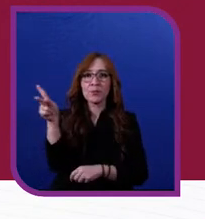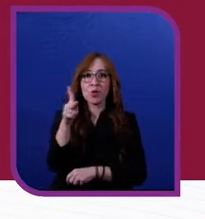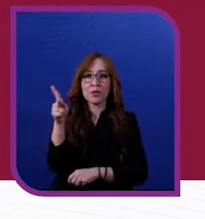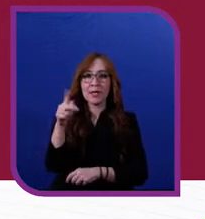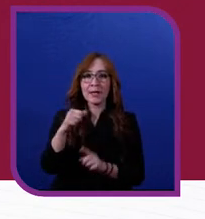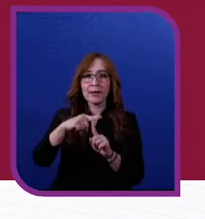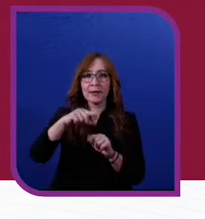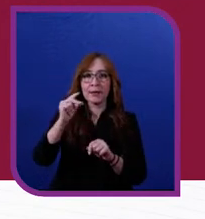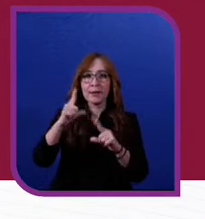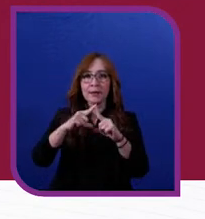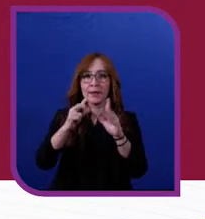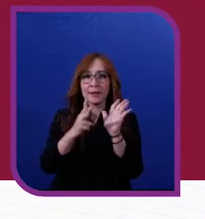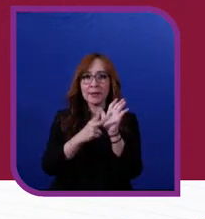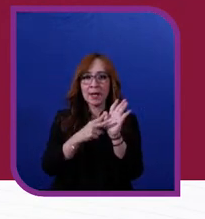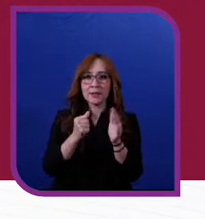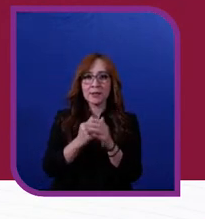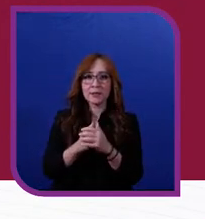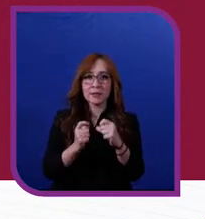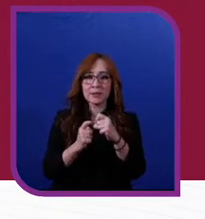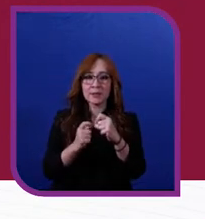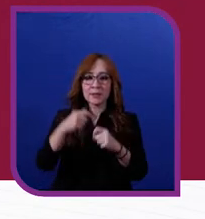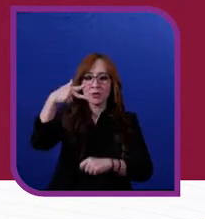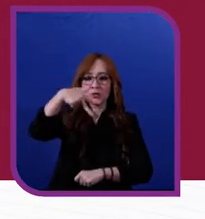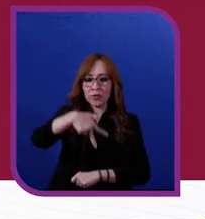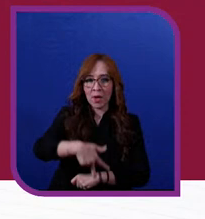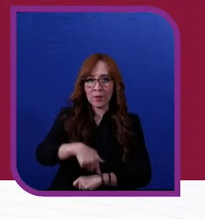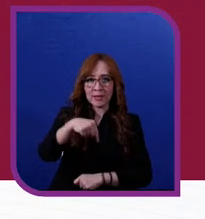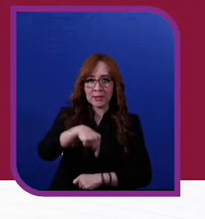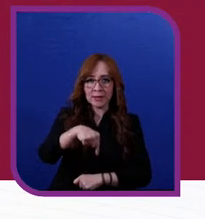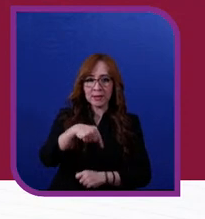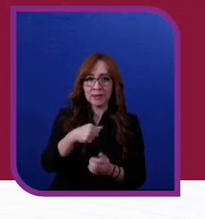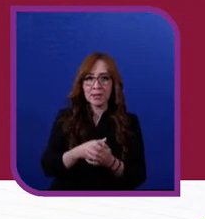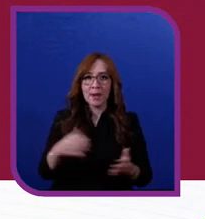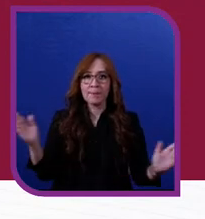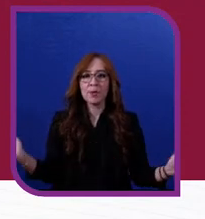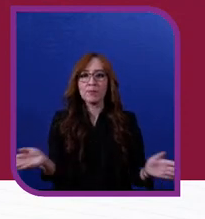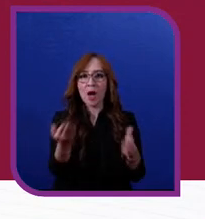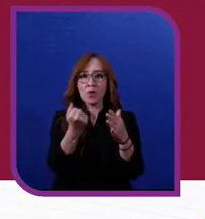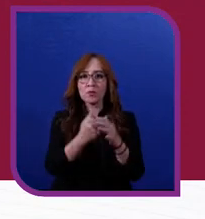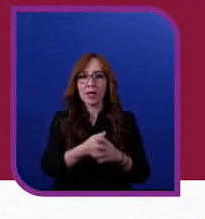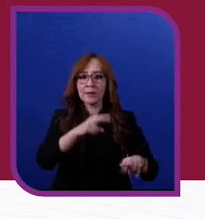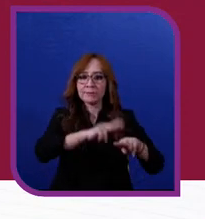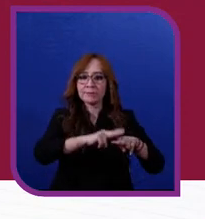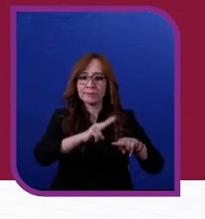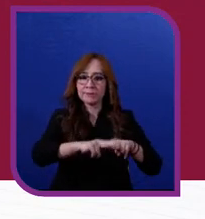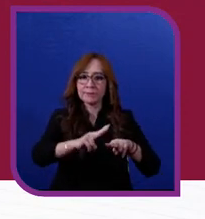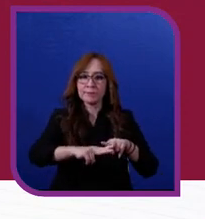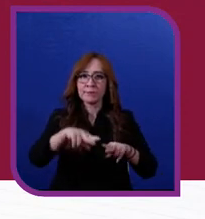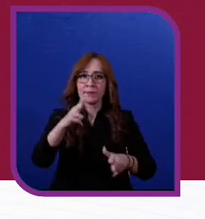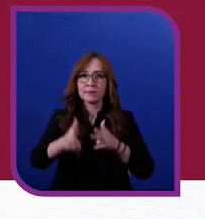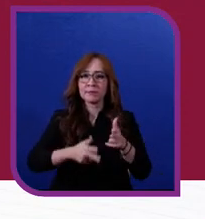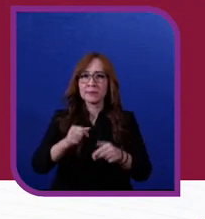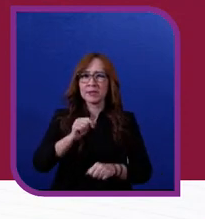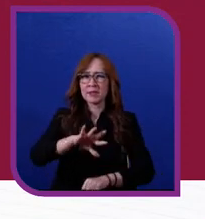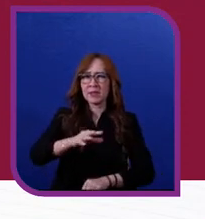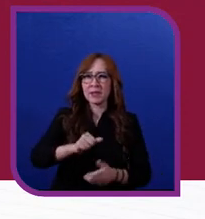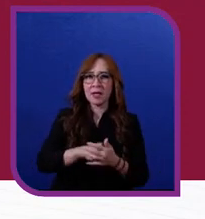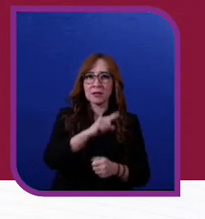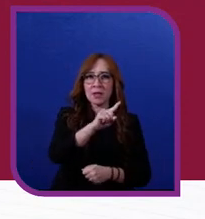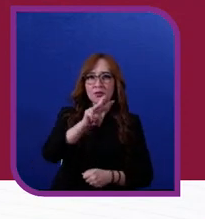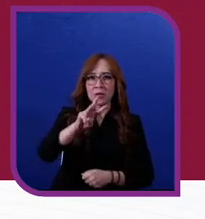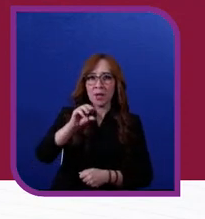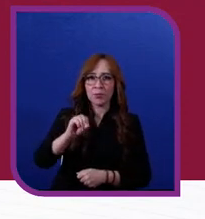There are always about hundred kilometers and now we Finance